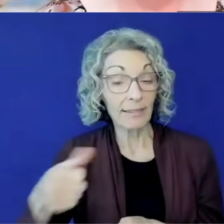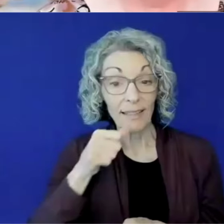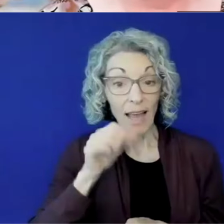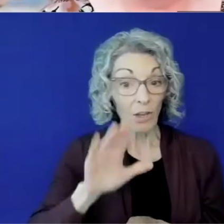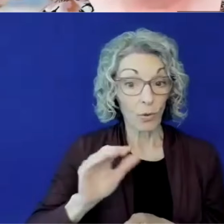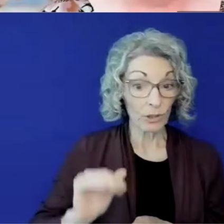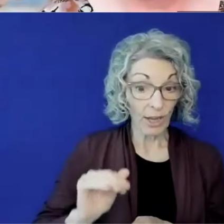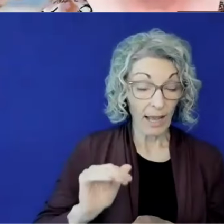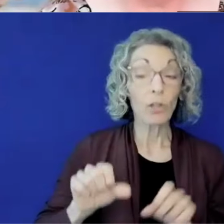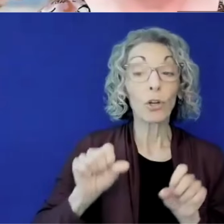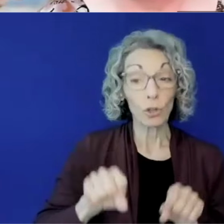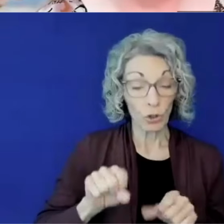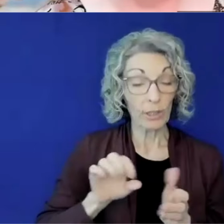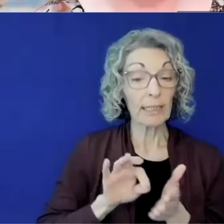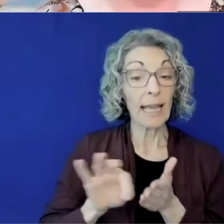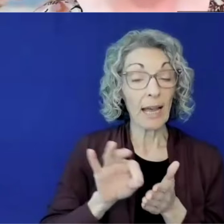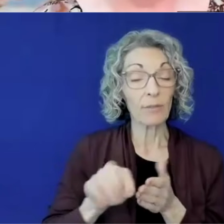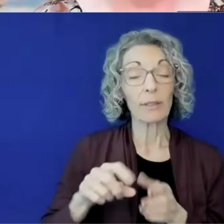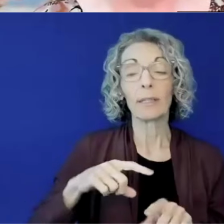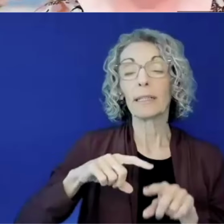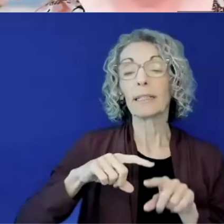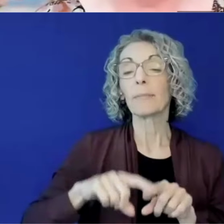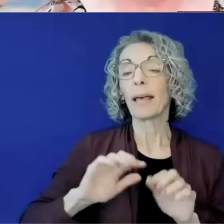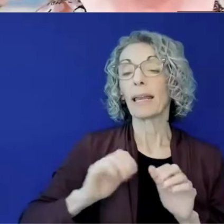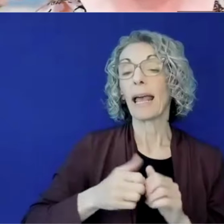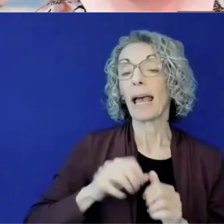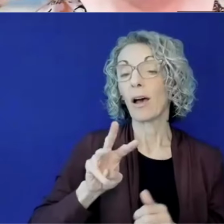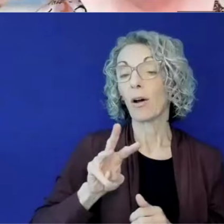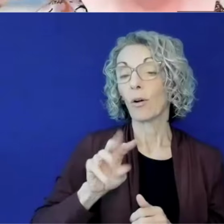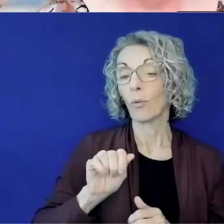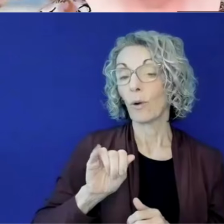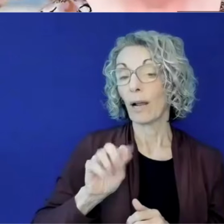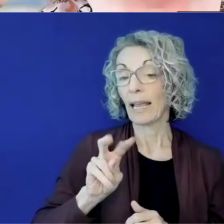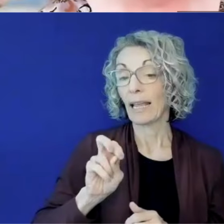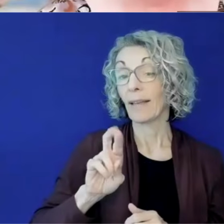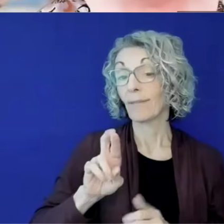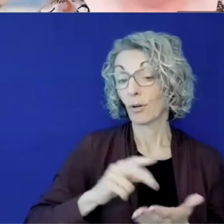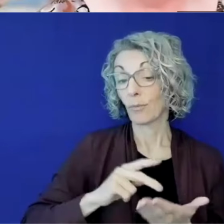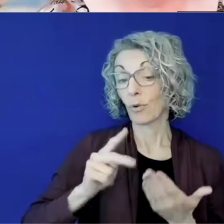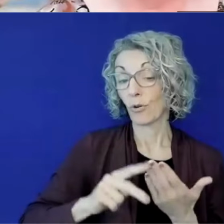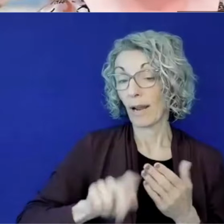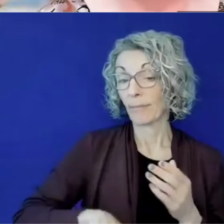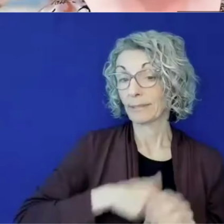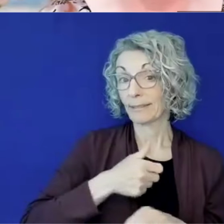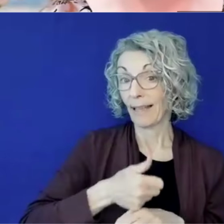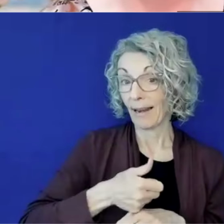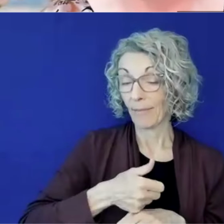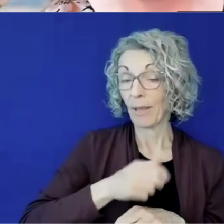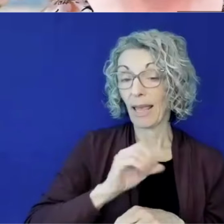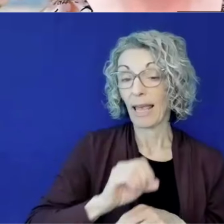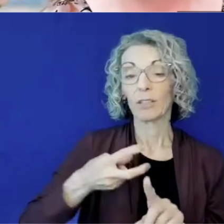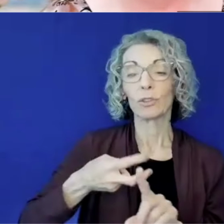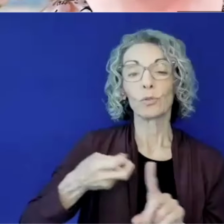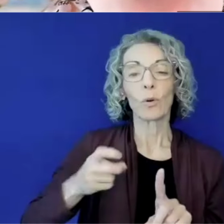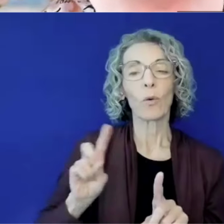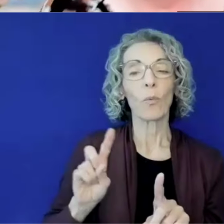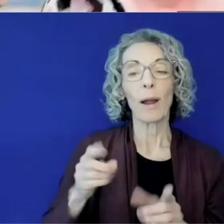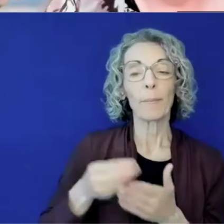count. It really depends on how that waiver program is set up and the source of the money that you're being